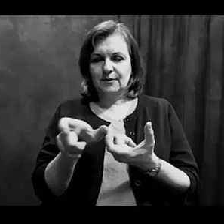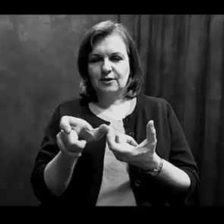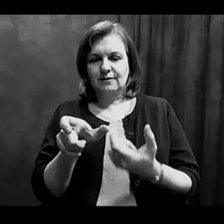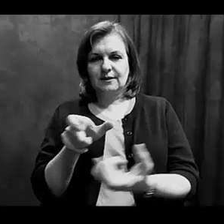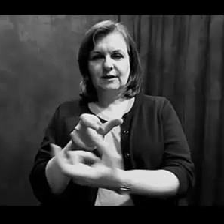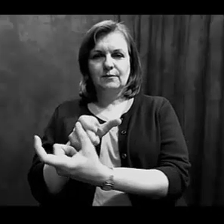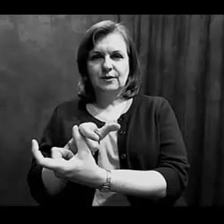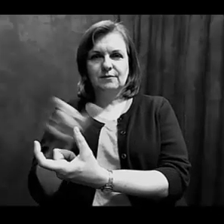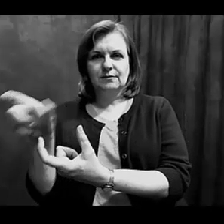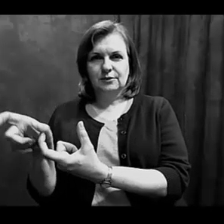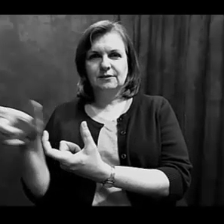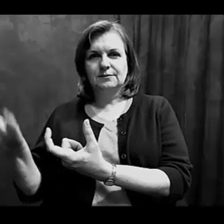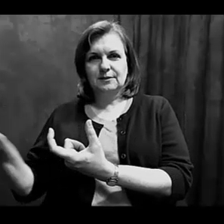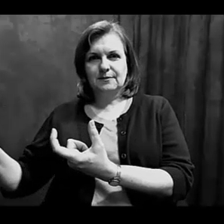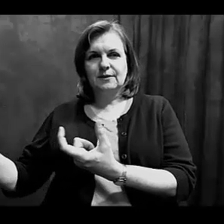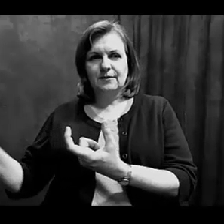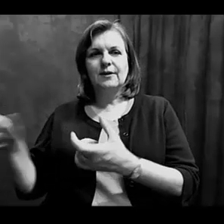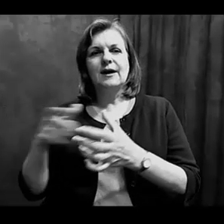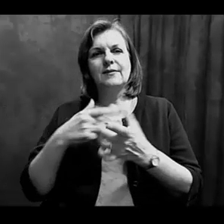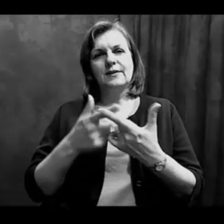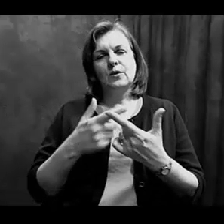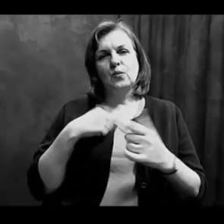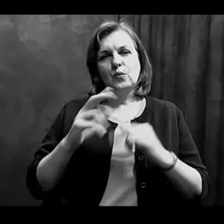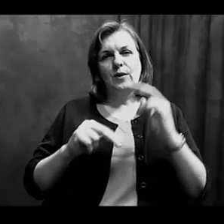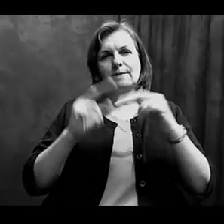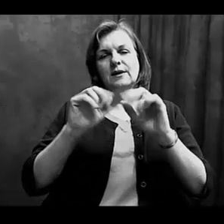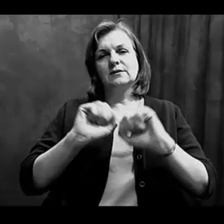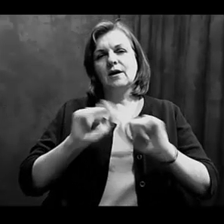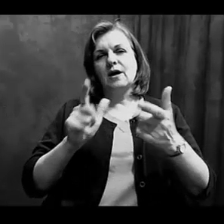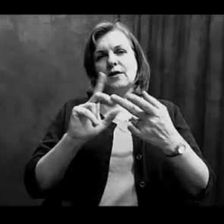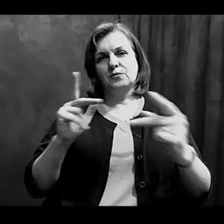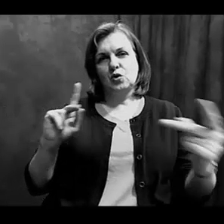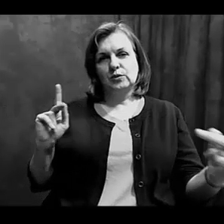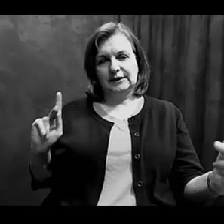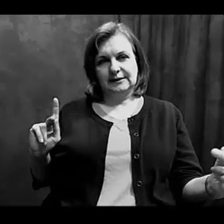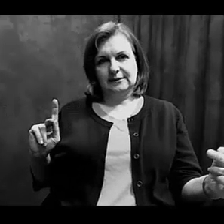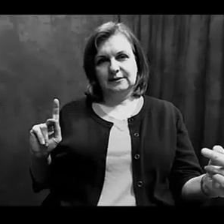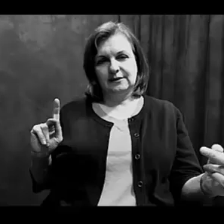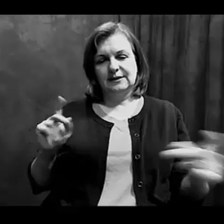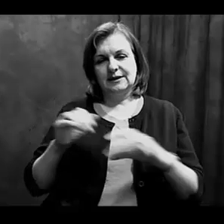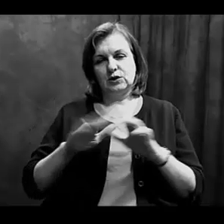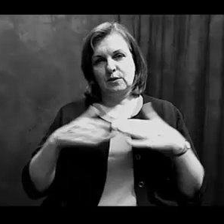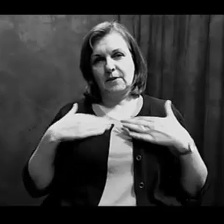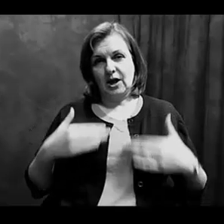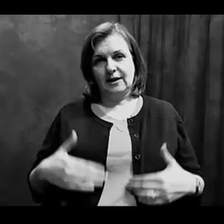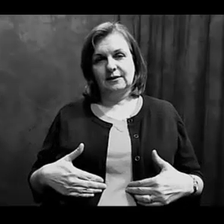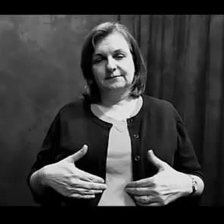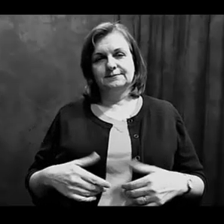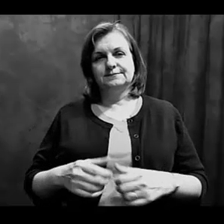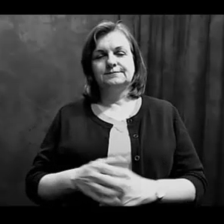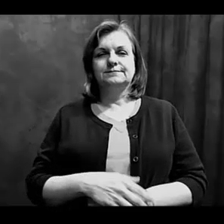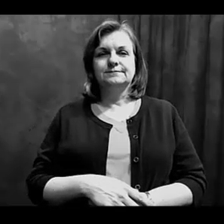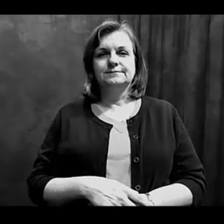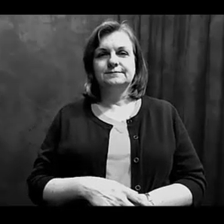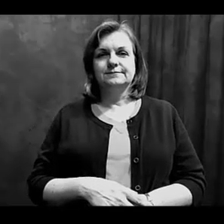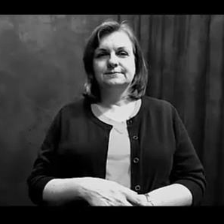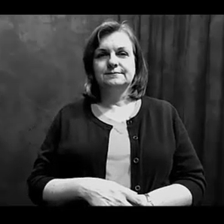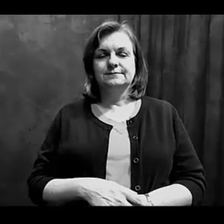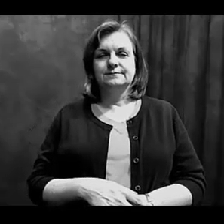them together in different combinations to build all of the proteins,